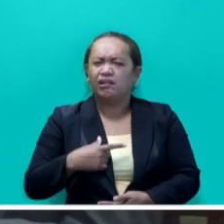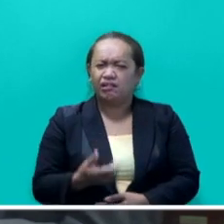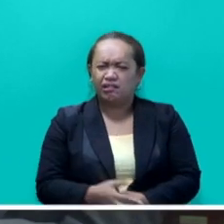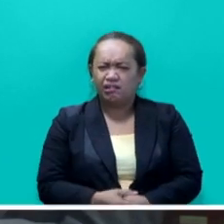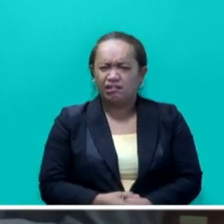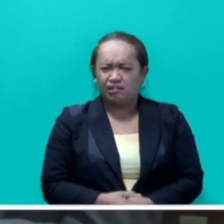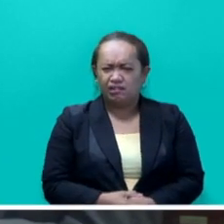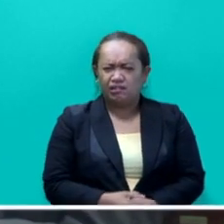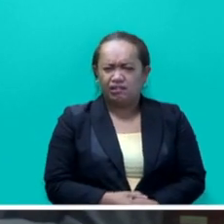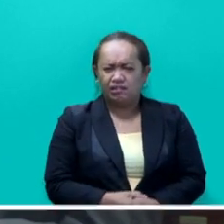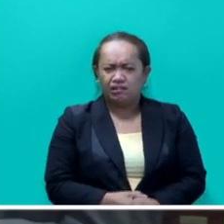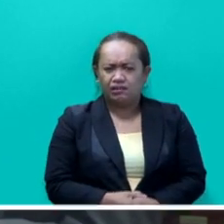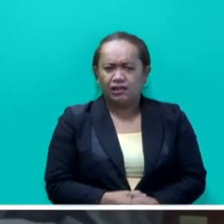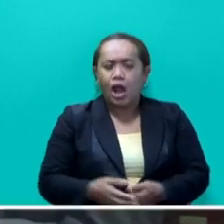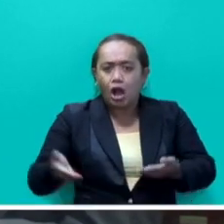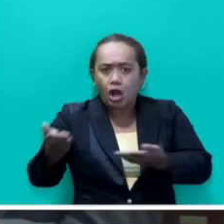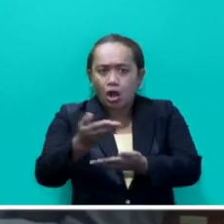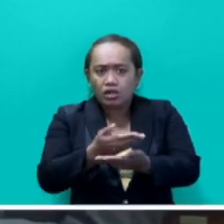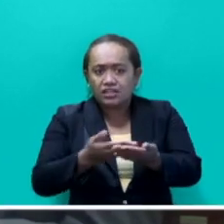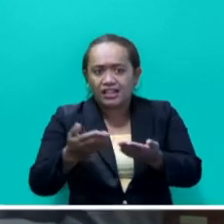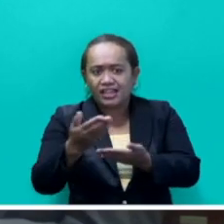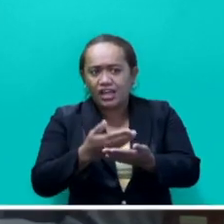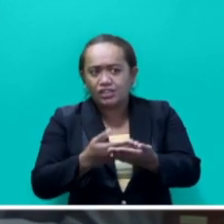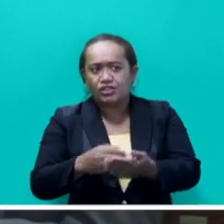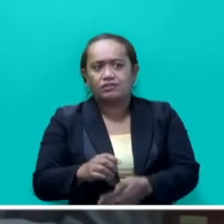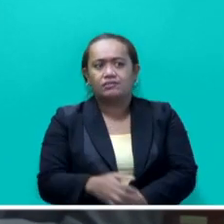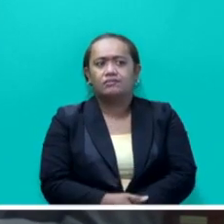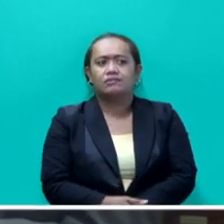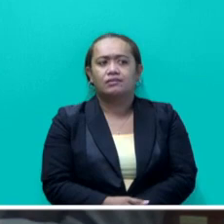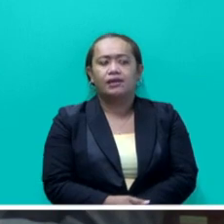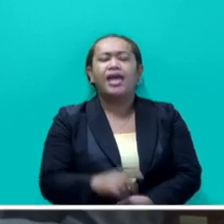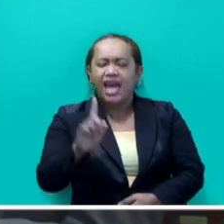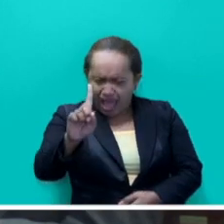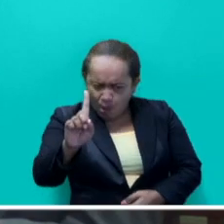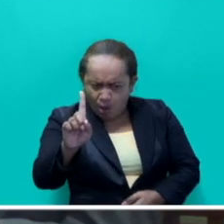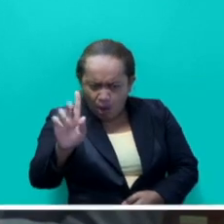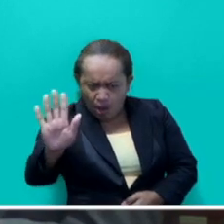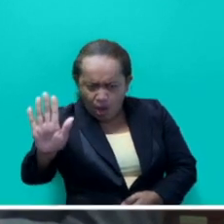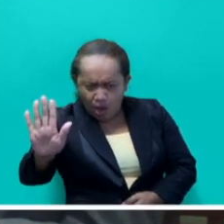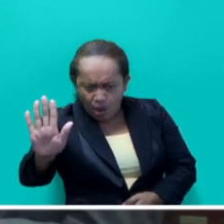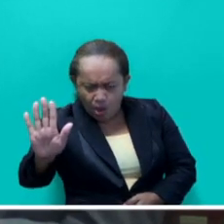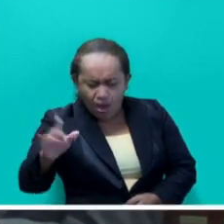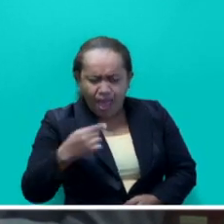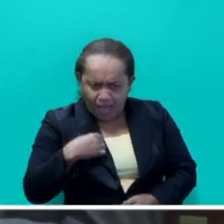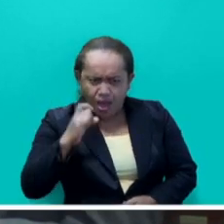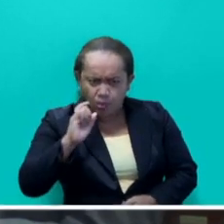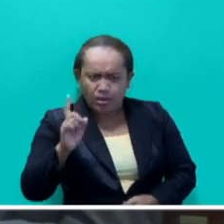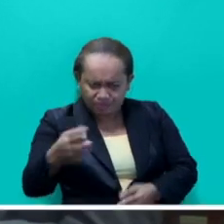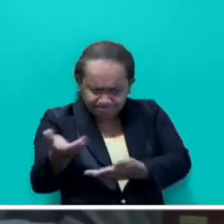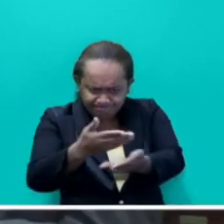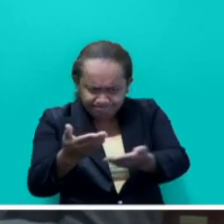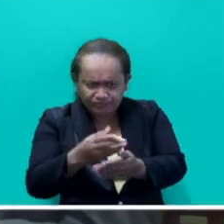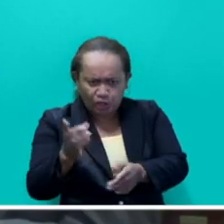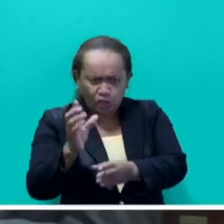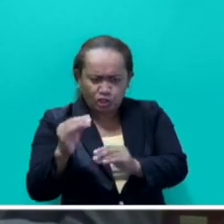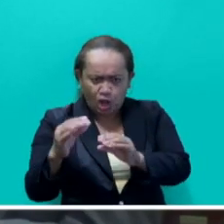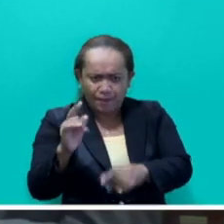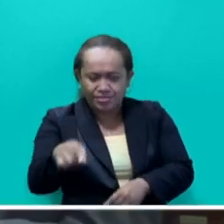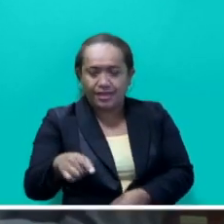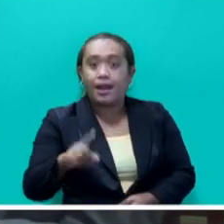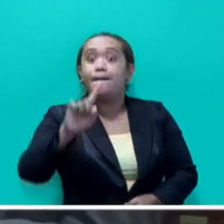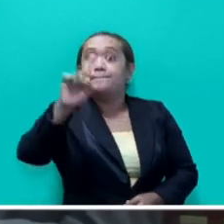about. Consultation. Order. Exactly. I will come to the consultation. I will come to the consultation. But